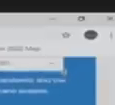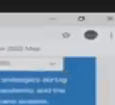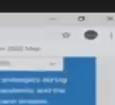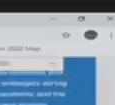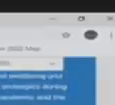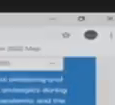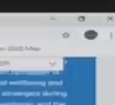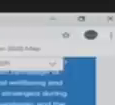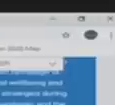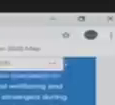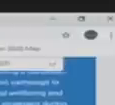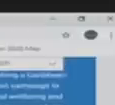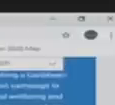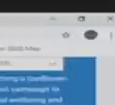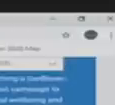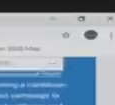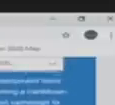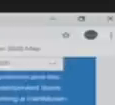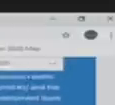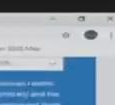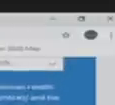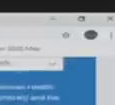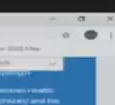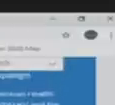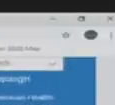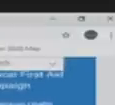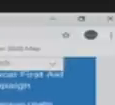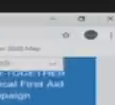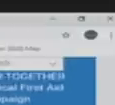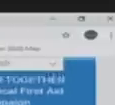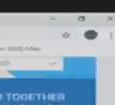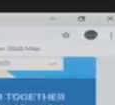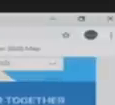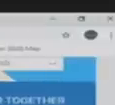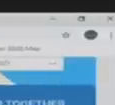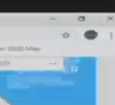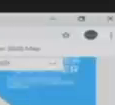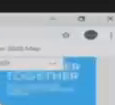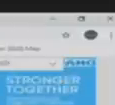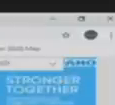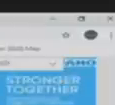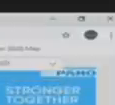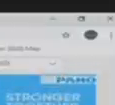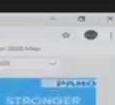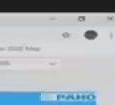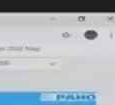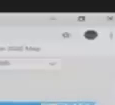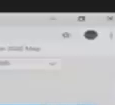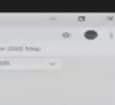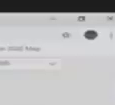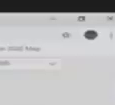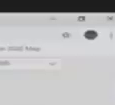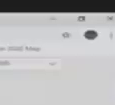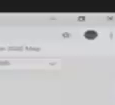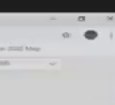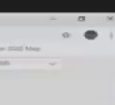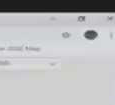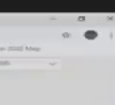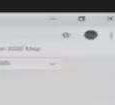children through their social workers and their guidance counselors and other members of